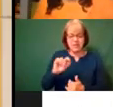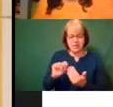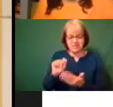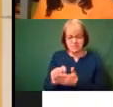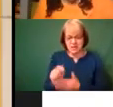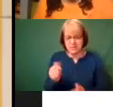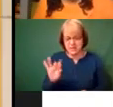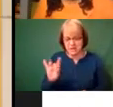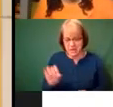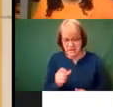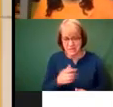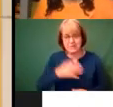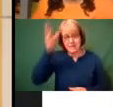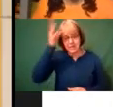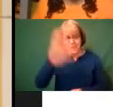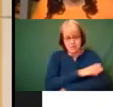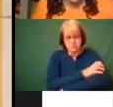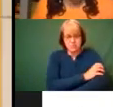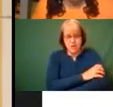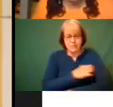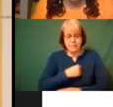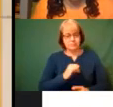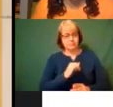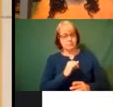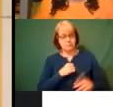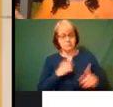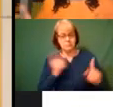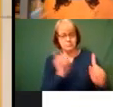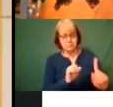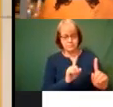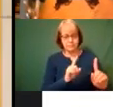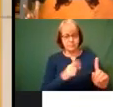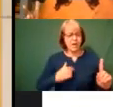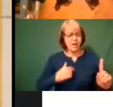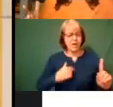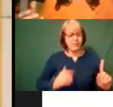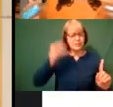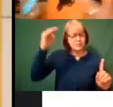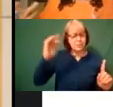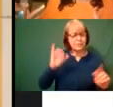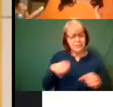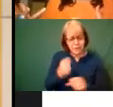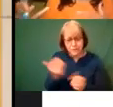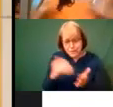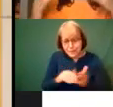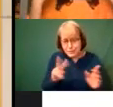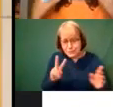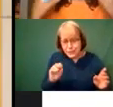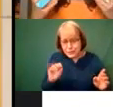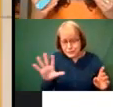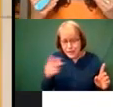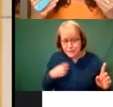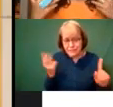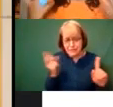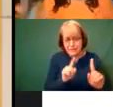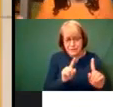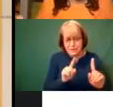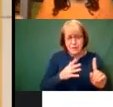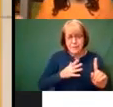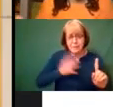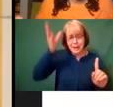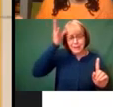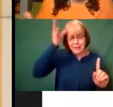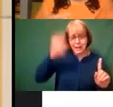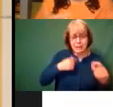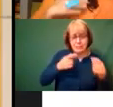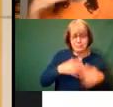he grabs it hard, right? So this is 2005, and I'm like groaning and everything. I kind of freaked. I look over at him, he blanched. I thought he's having a